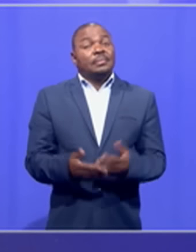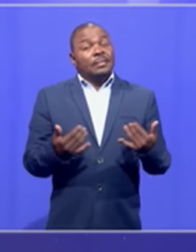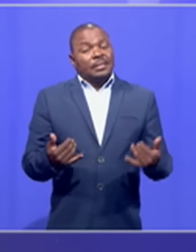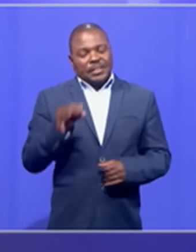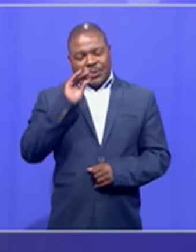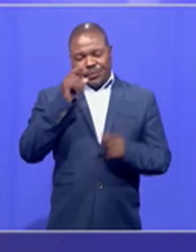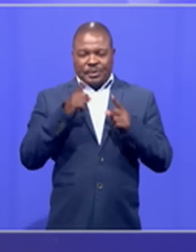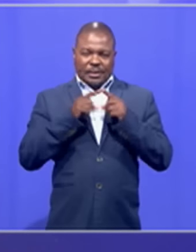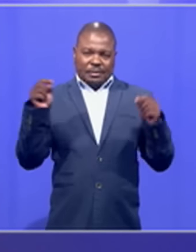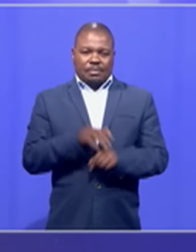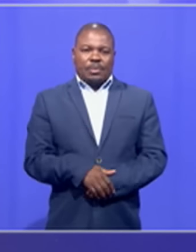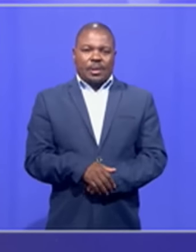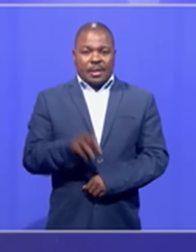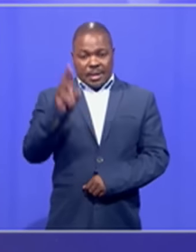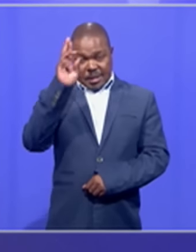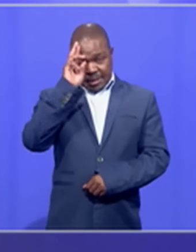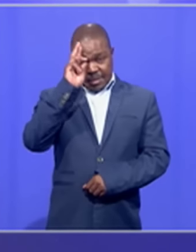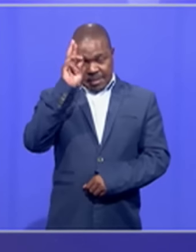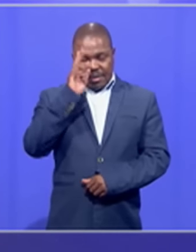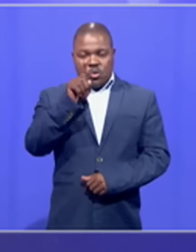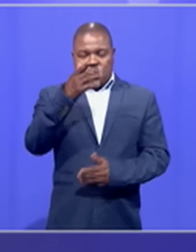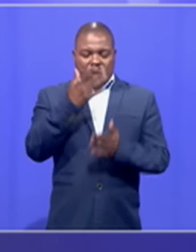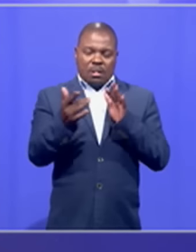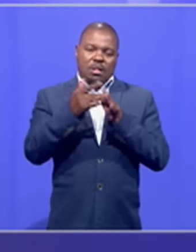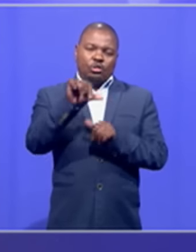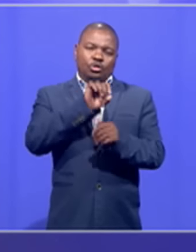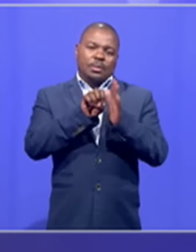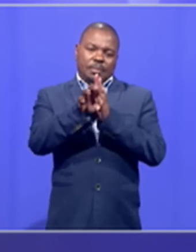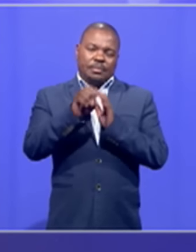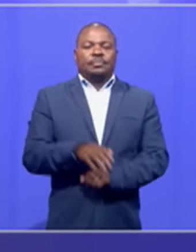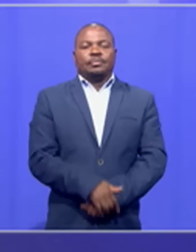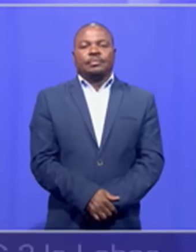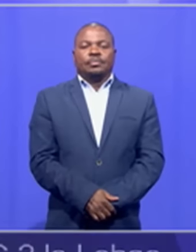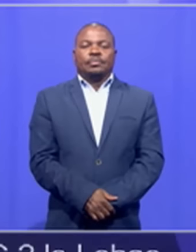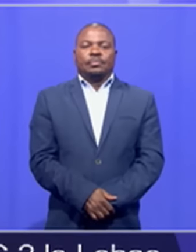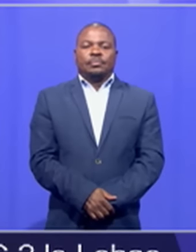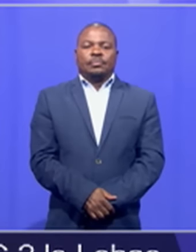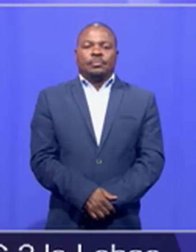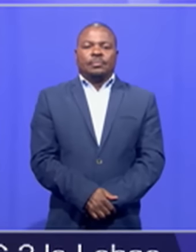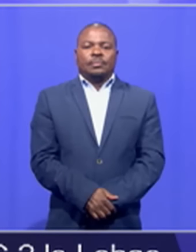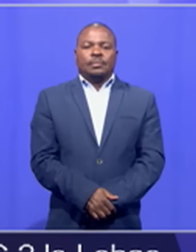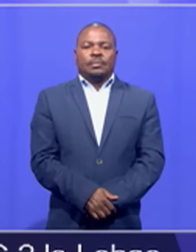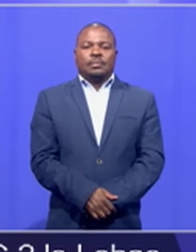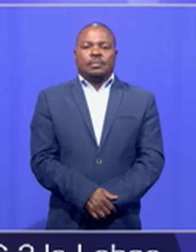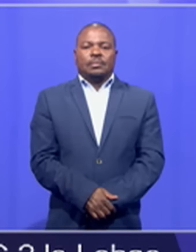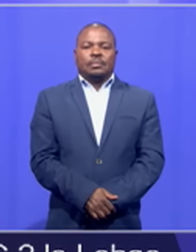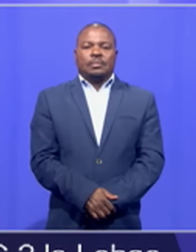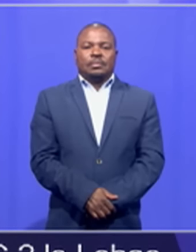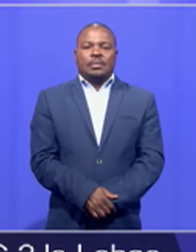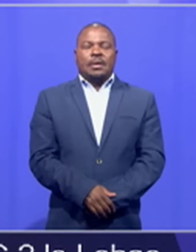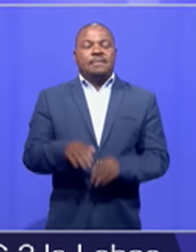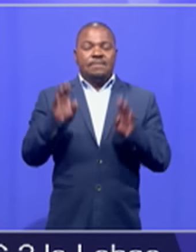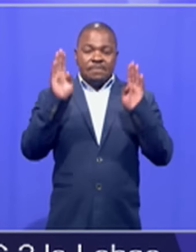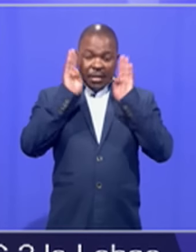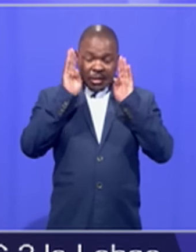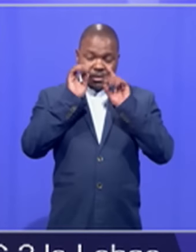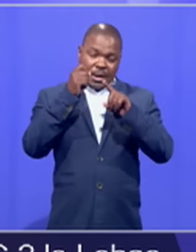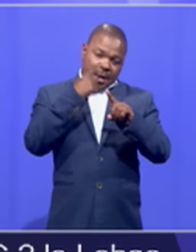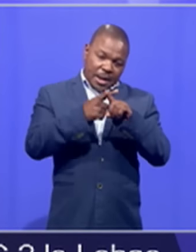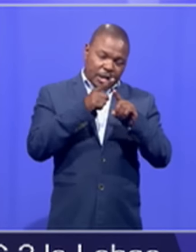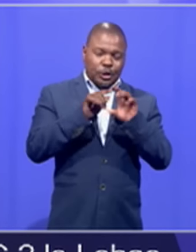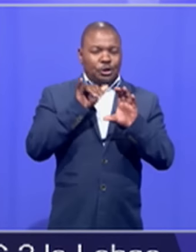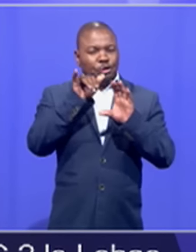Bagešo di felela mo gopolang gore ditaba tša rena di a hwetšagala go app ya SABC Plus le go marangrang a dikgokagano a Facebook, X,